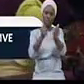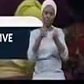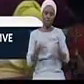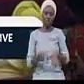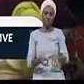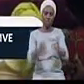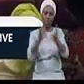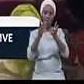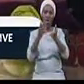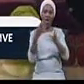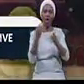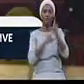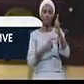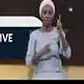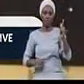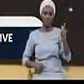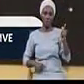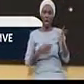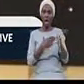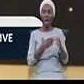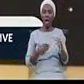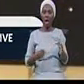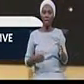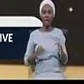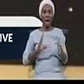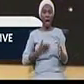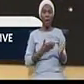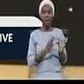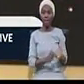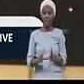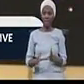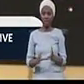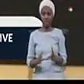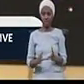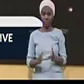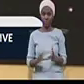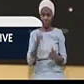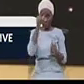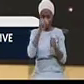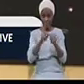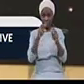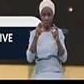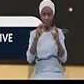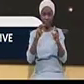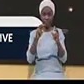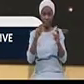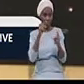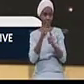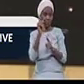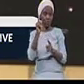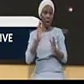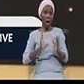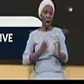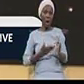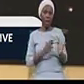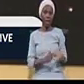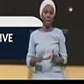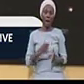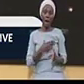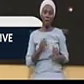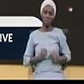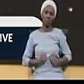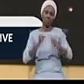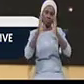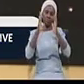path of the Lord. Our preparation as submissive brothers or